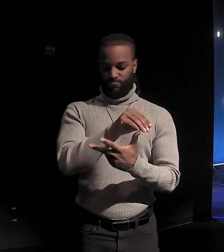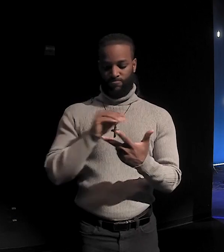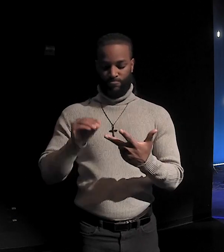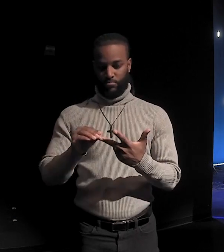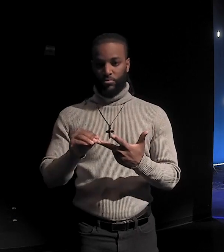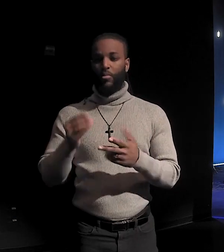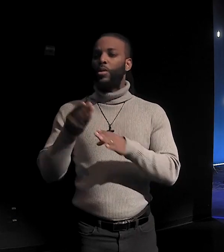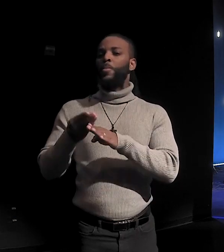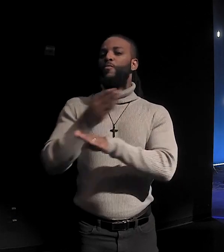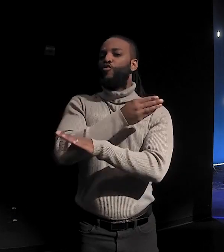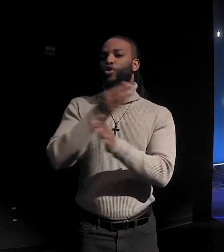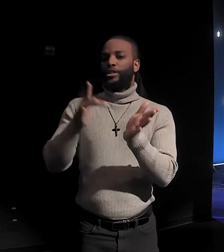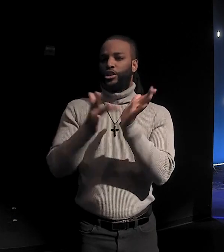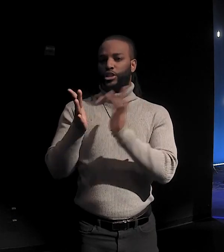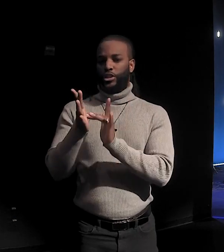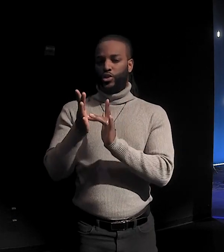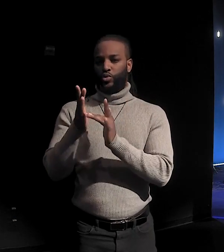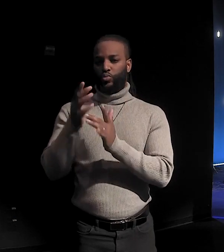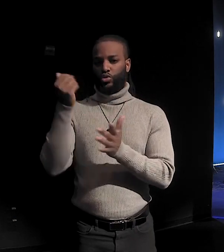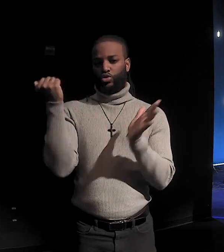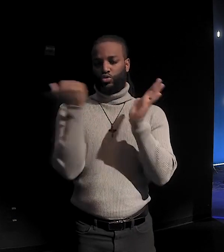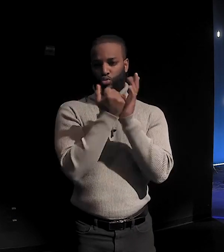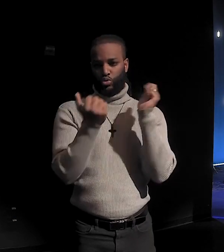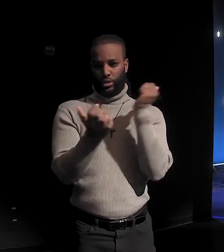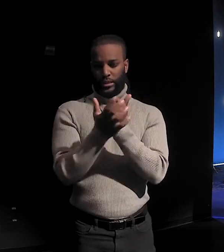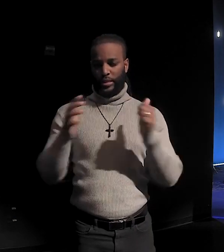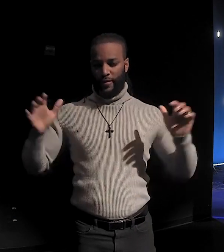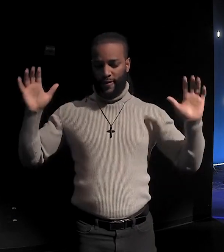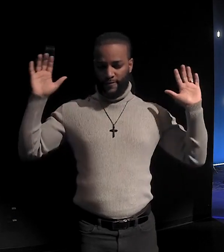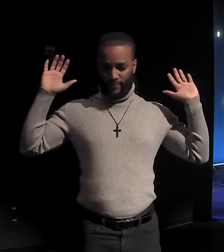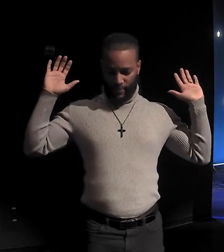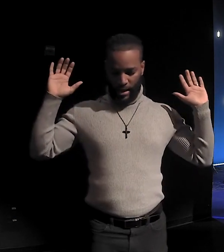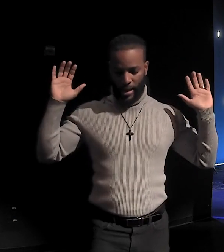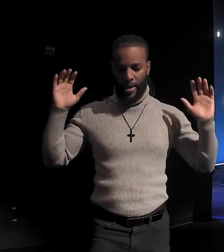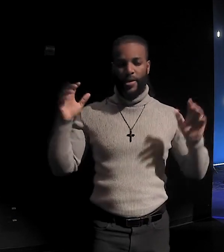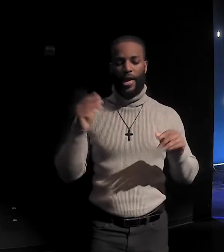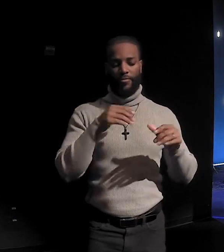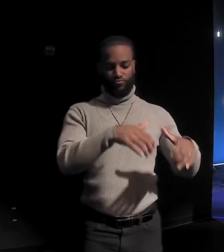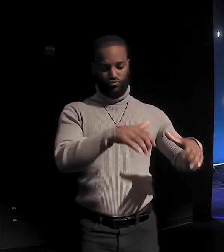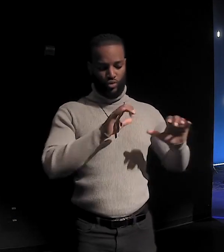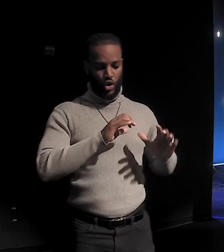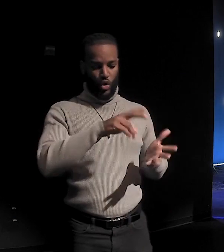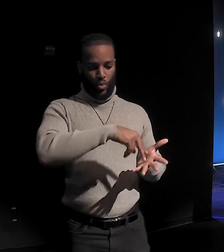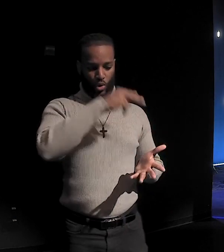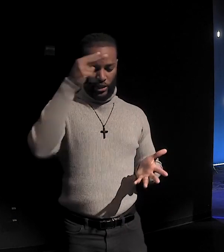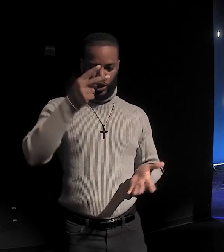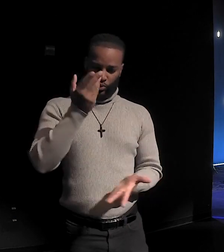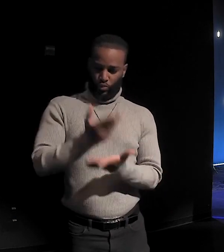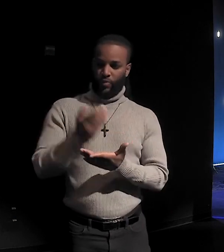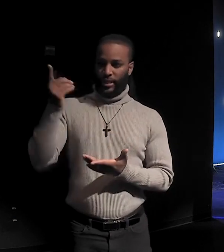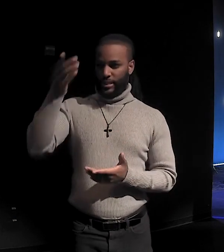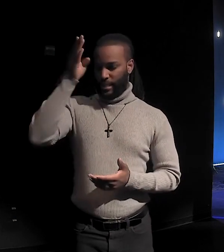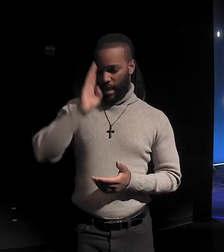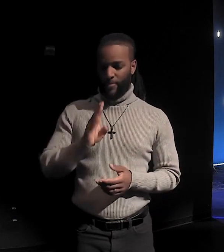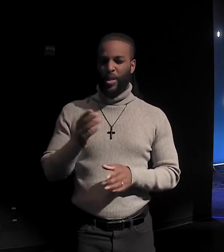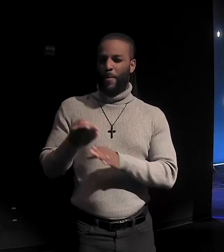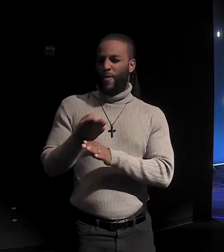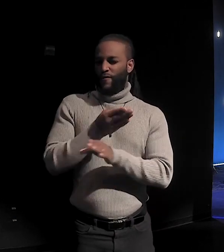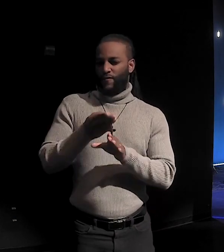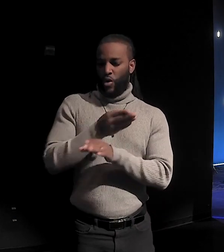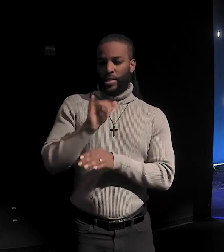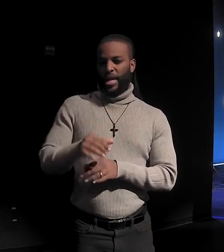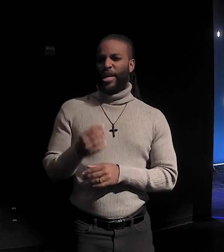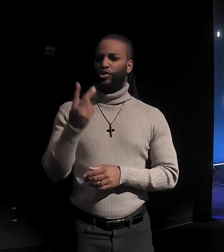was crucified to take the sins of the world upon himself and then rose again powerfully to show that he's God, he had